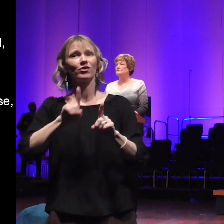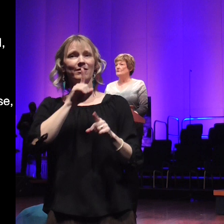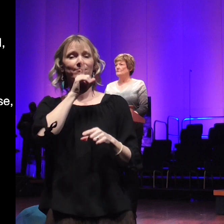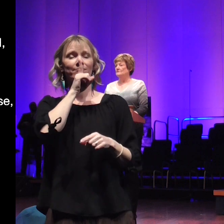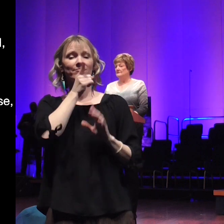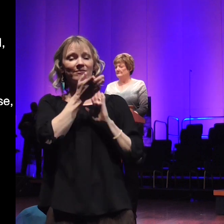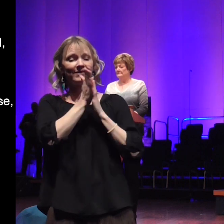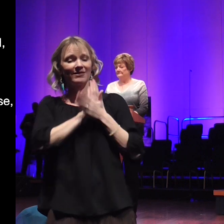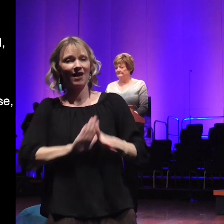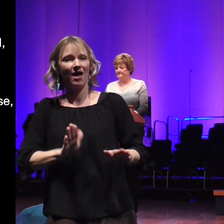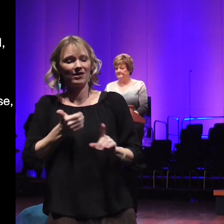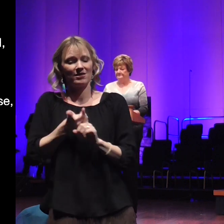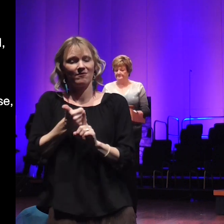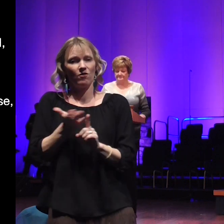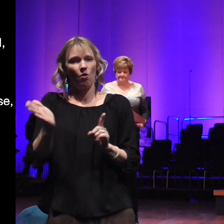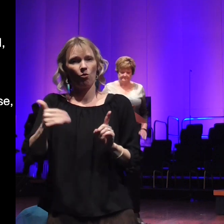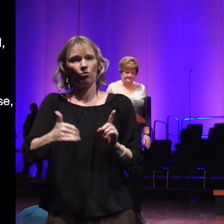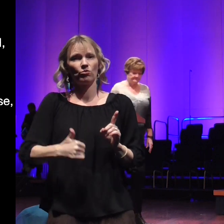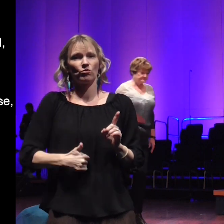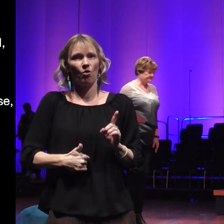own soul.